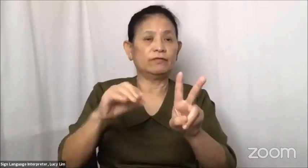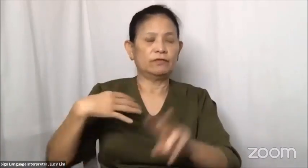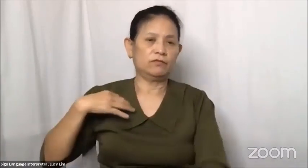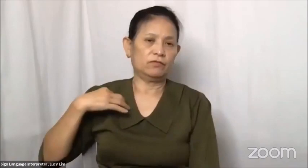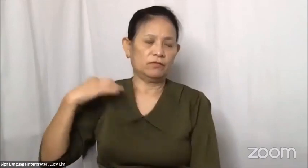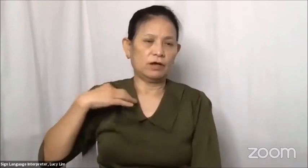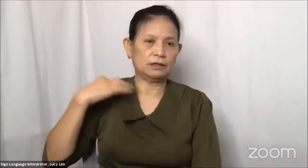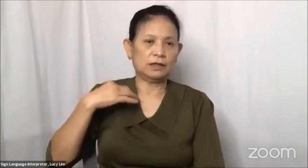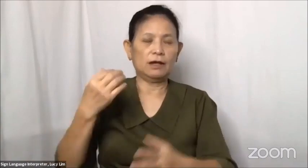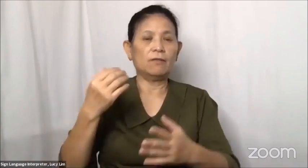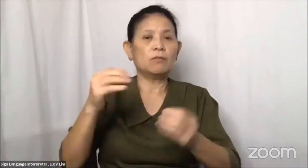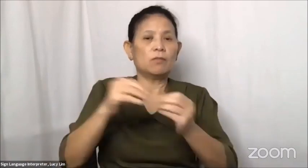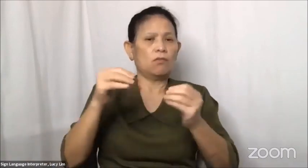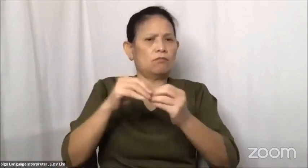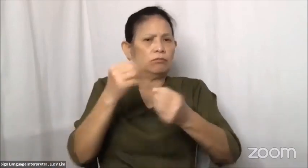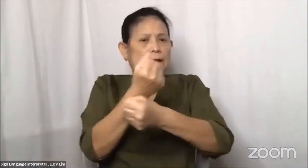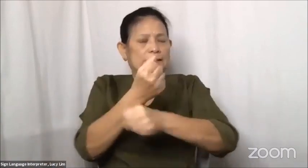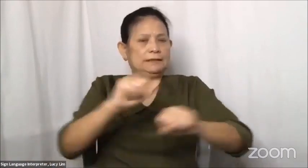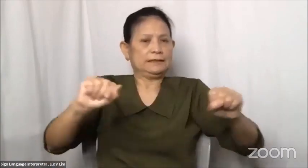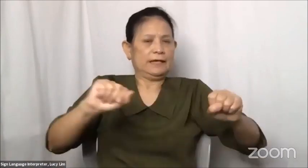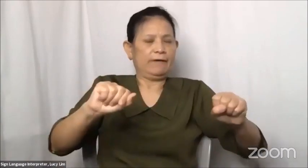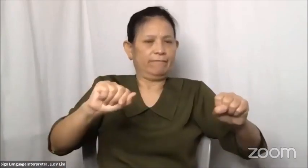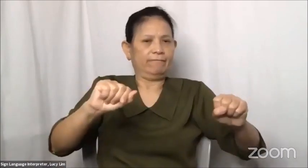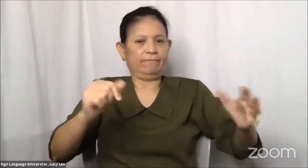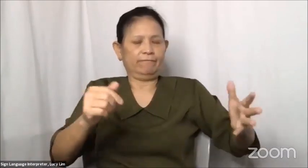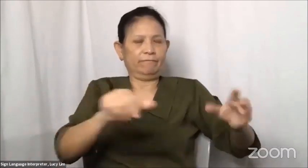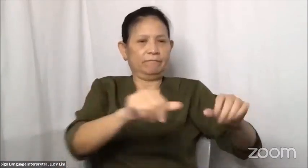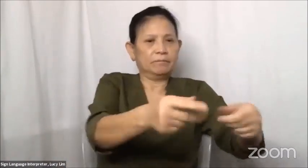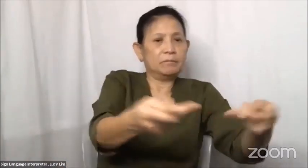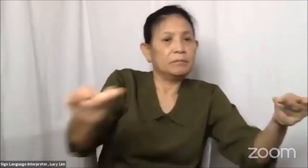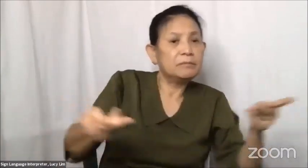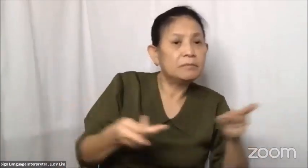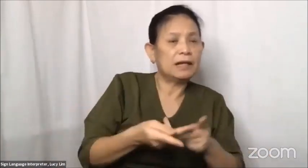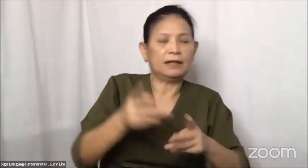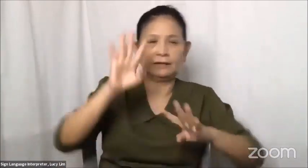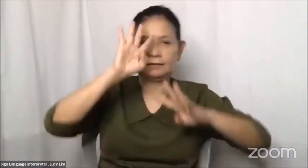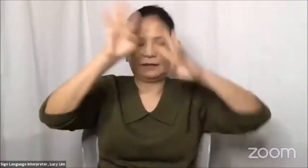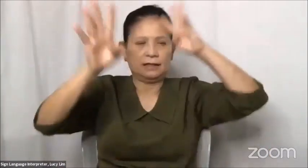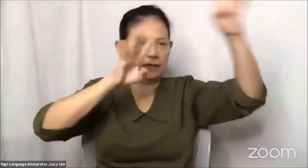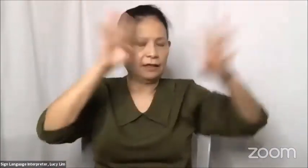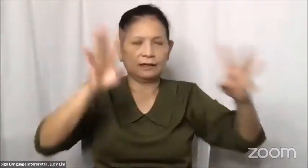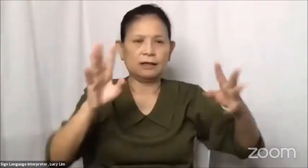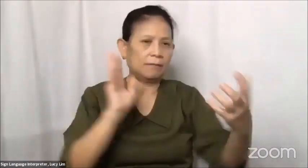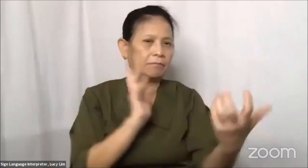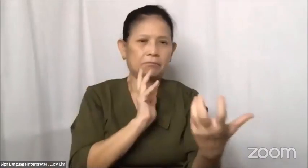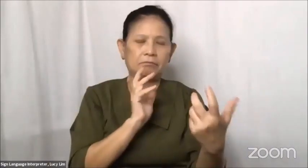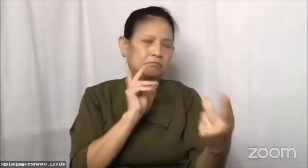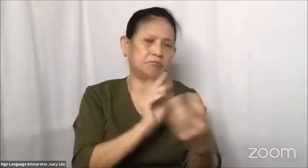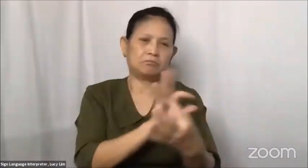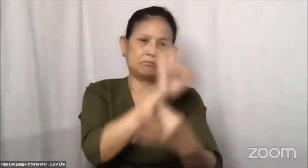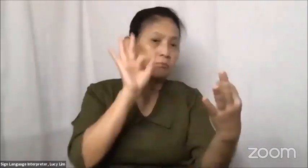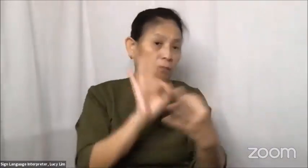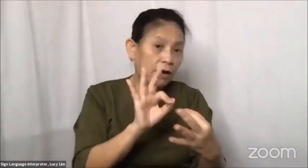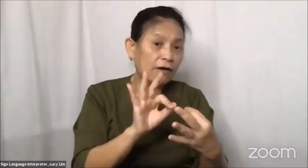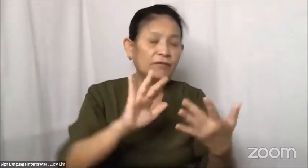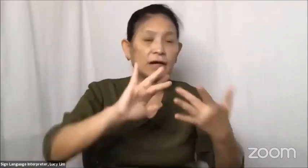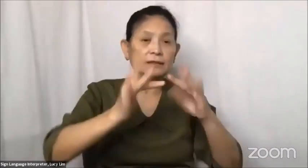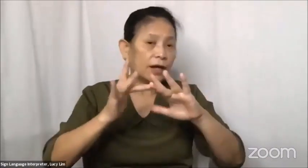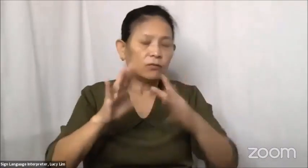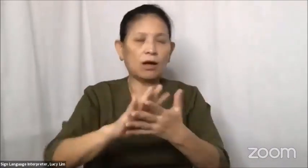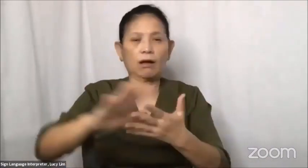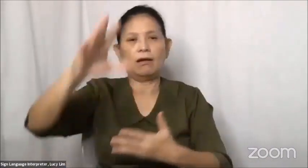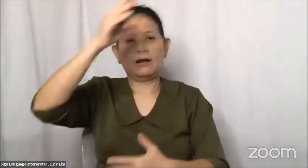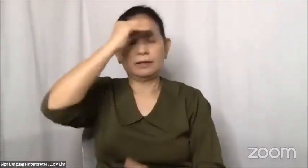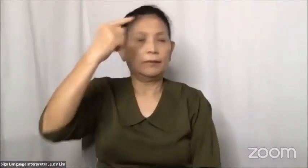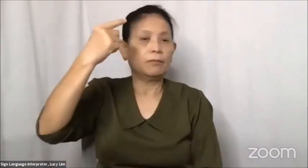safe platform where they are engaging themselves, creating a perfect network and learning about mental health, as well